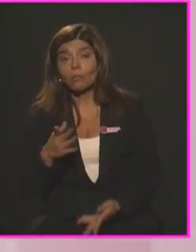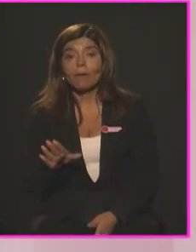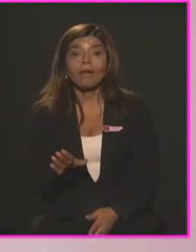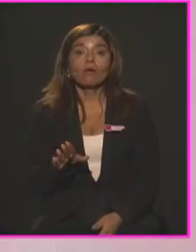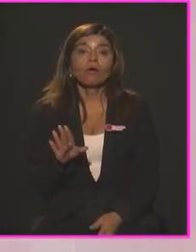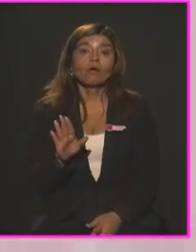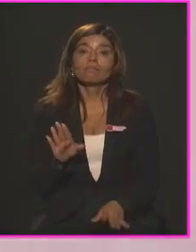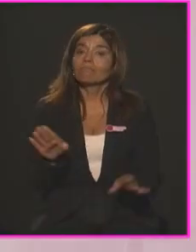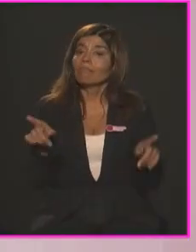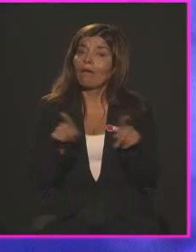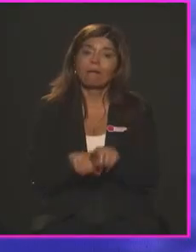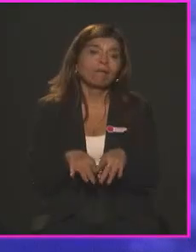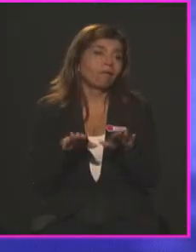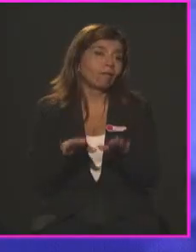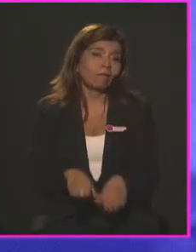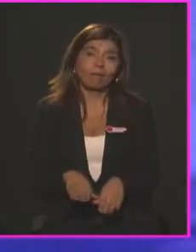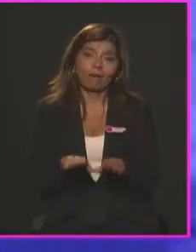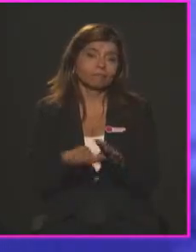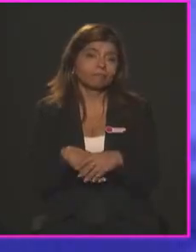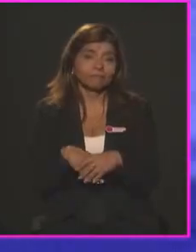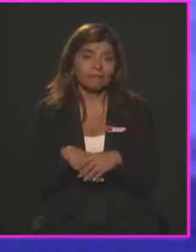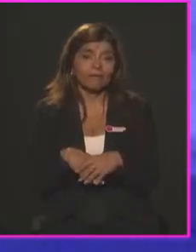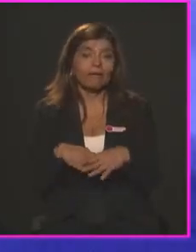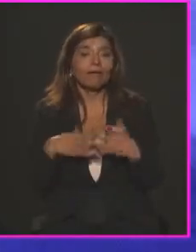So the question is, what can we do?